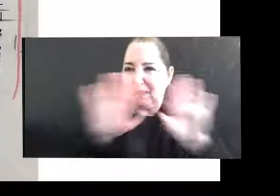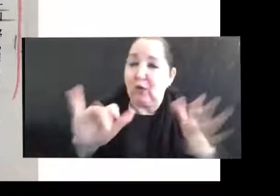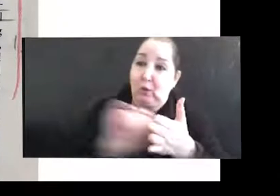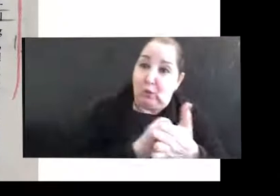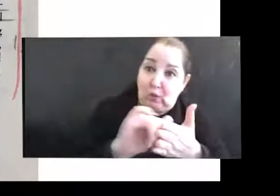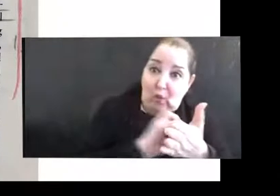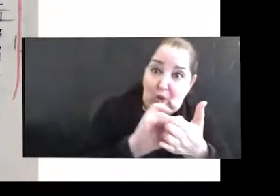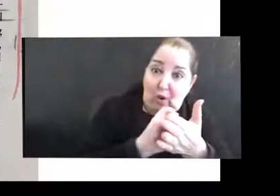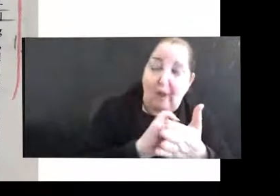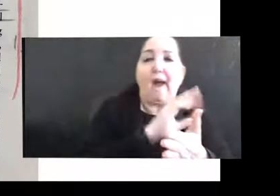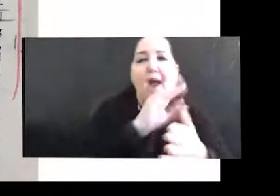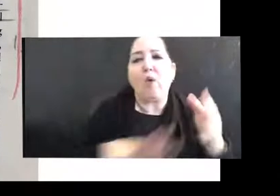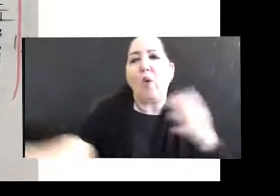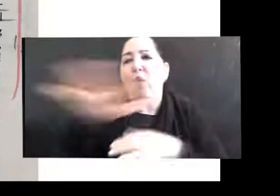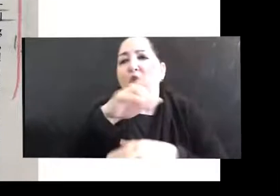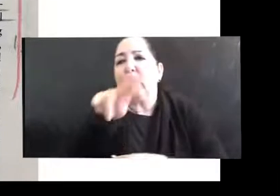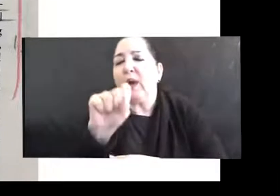York and in the United States,